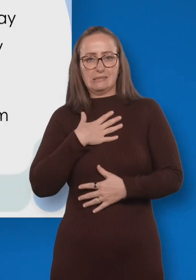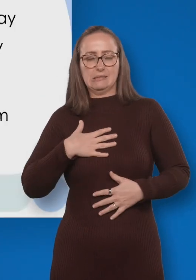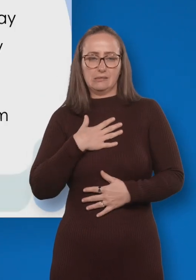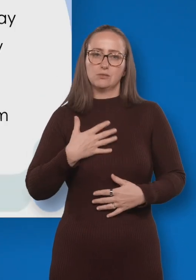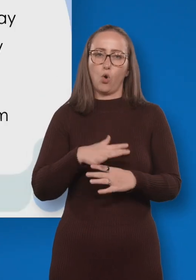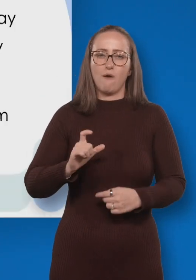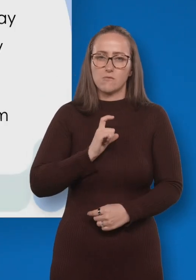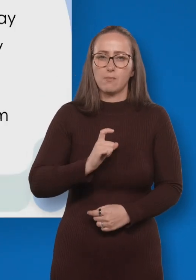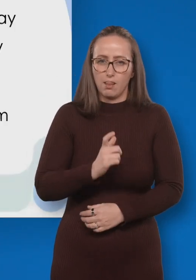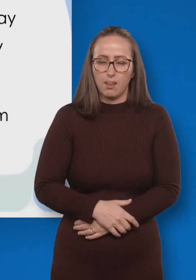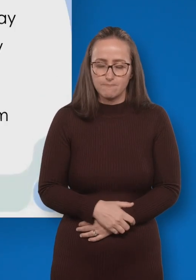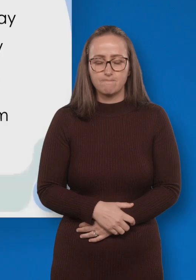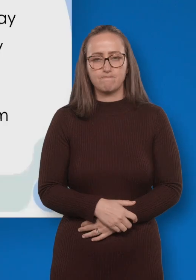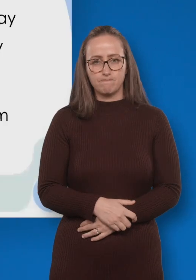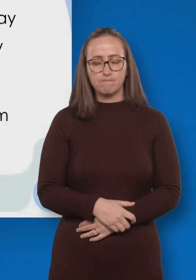comfortable.